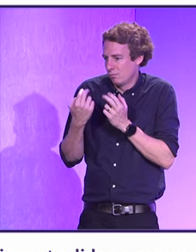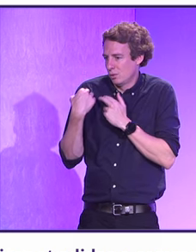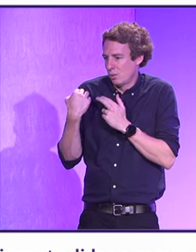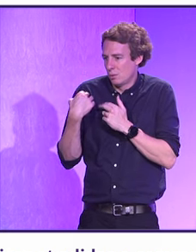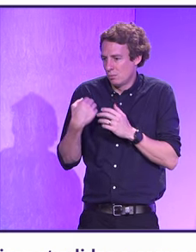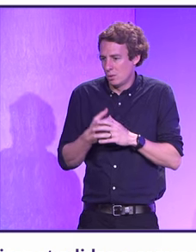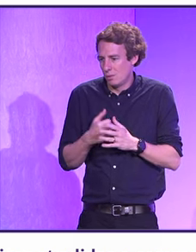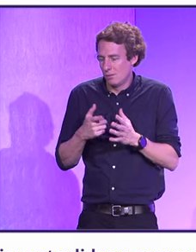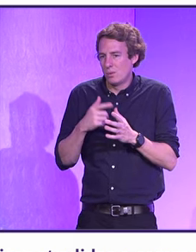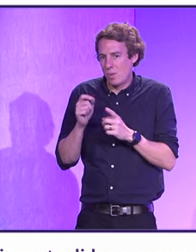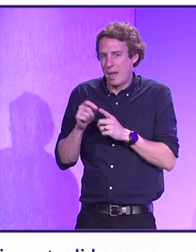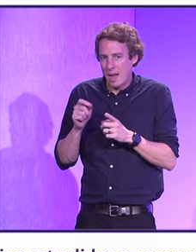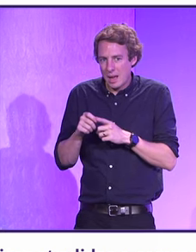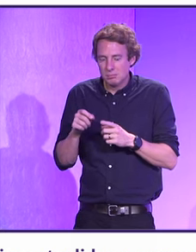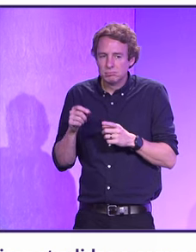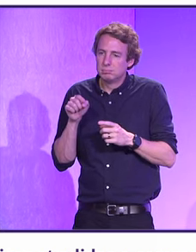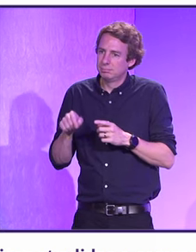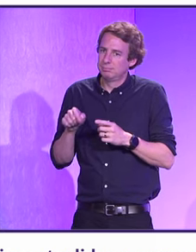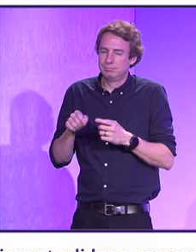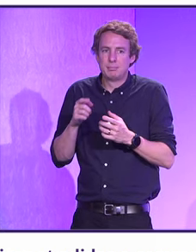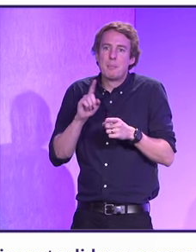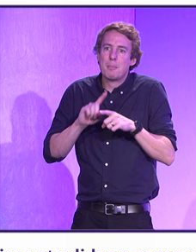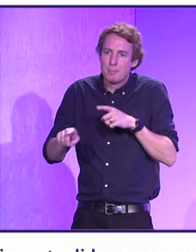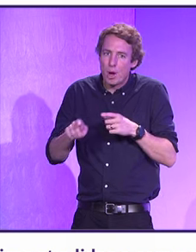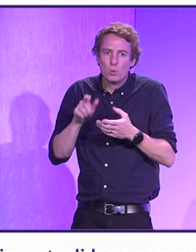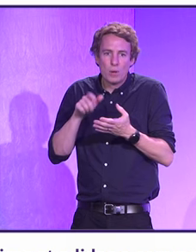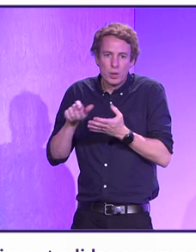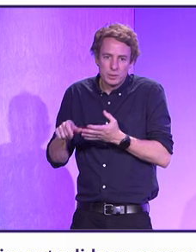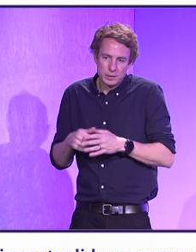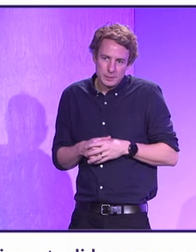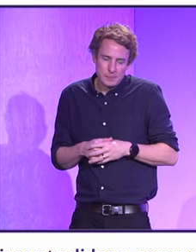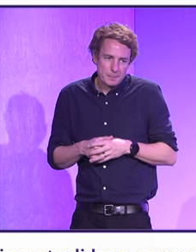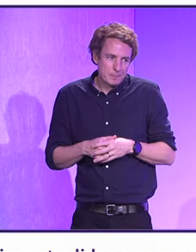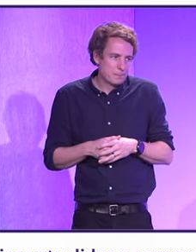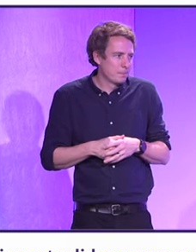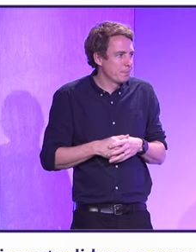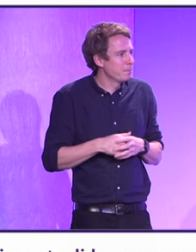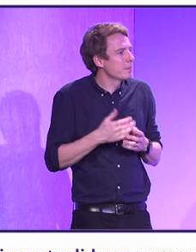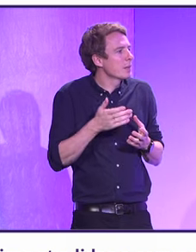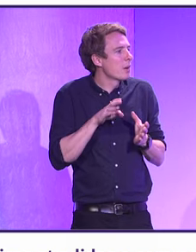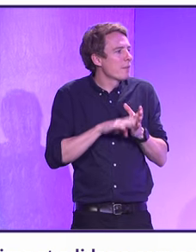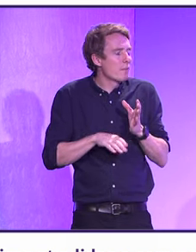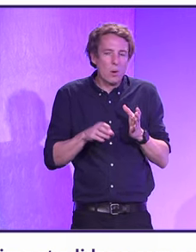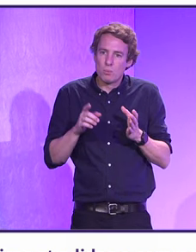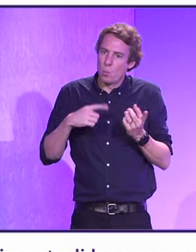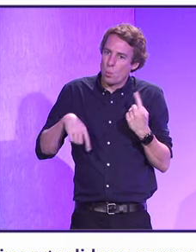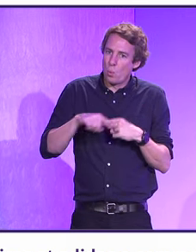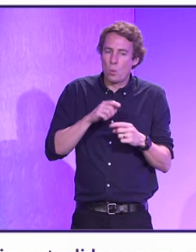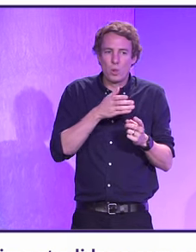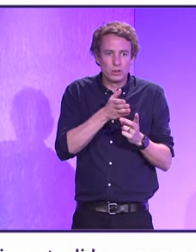is responsible for our hype articles or the most sort of articles. Orchestration service takes calls from all